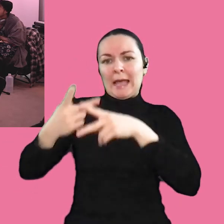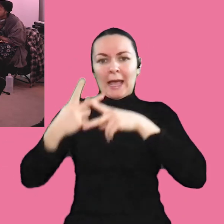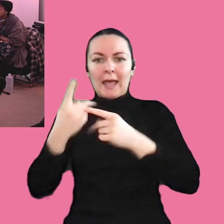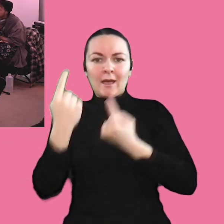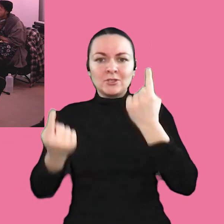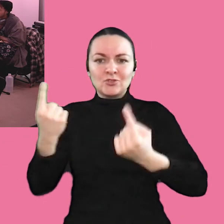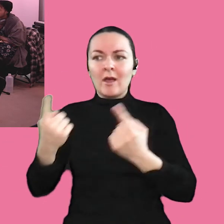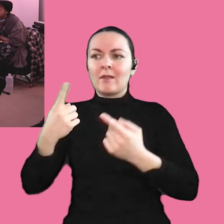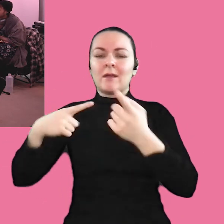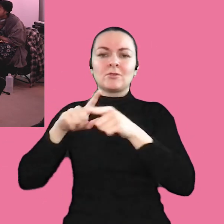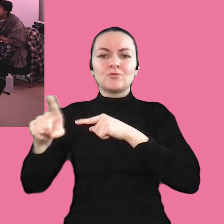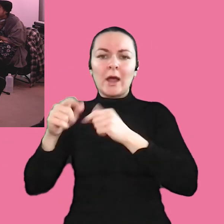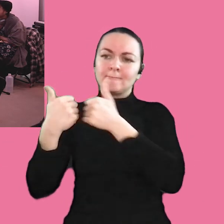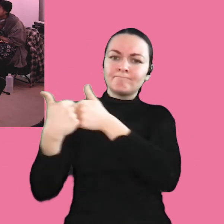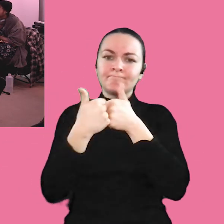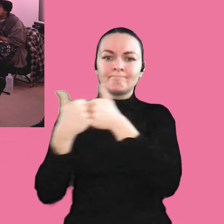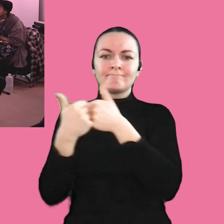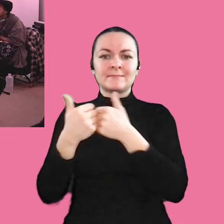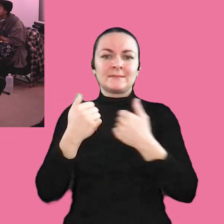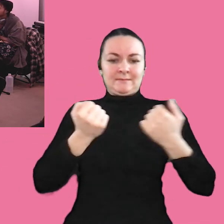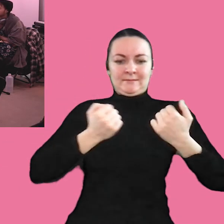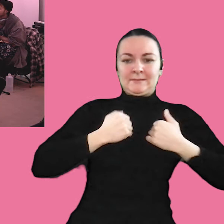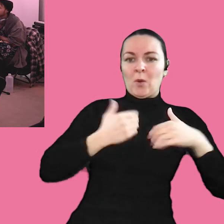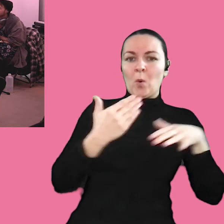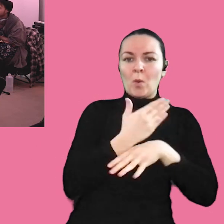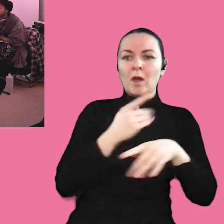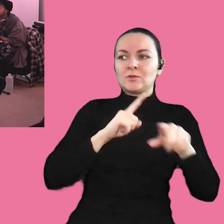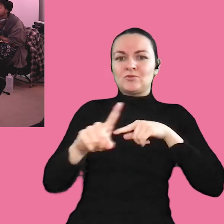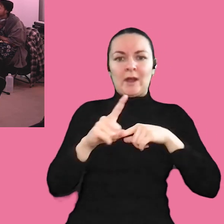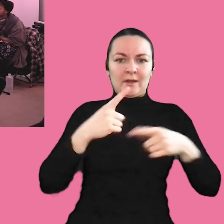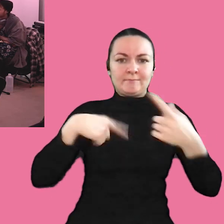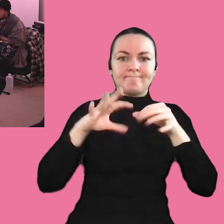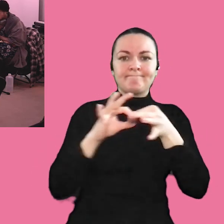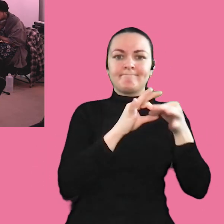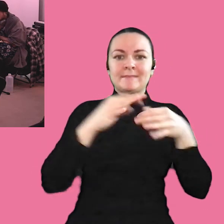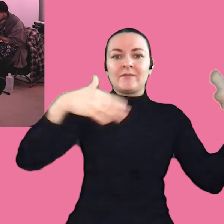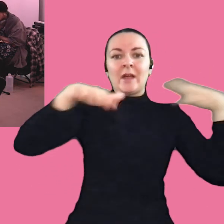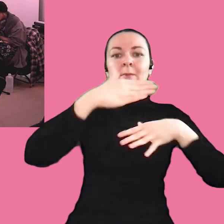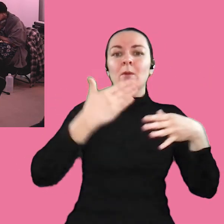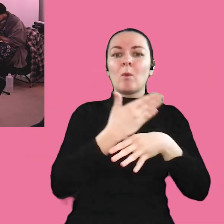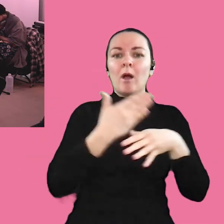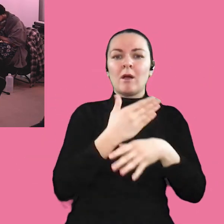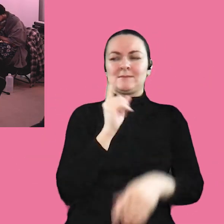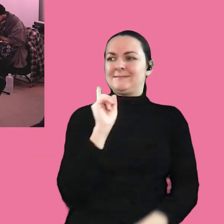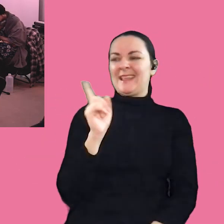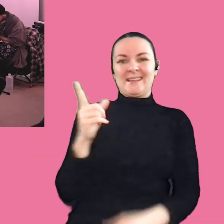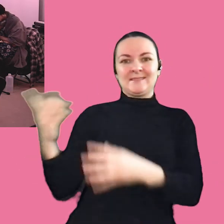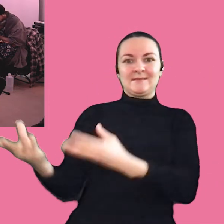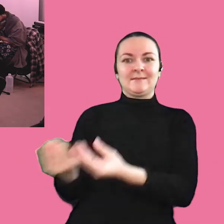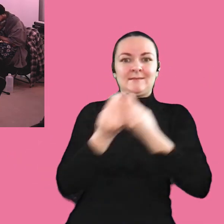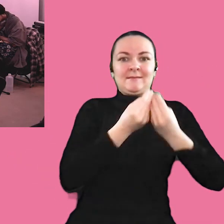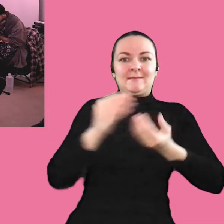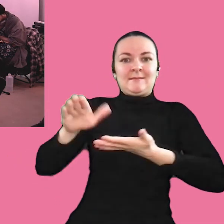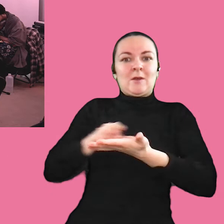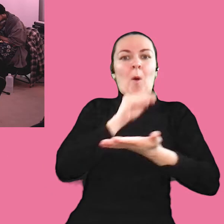other. And that's something that we're really trying to harness in the work that we're doing. And a lot of our environmental work has been around exactly